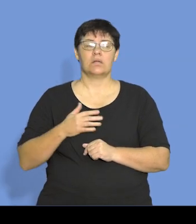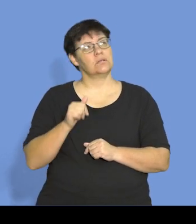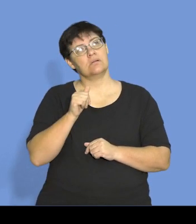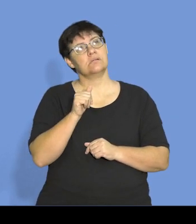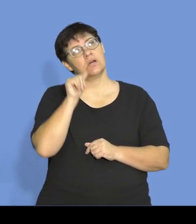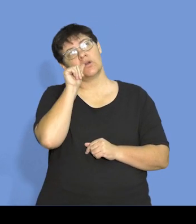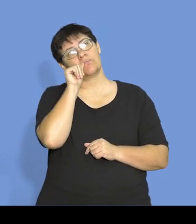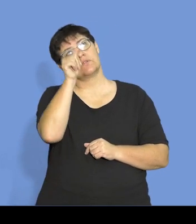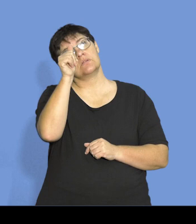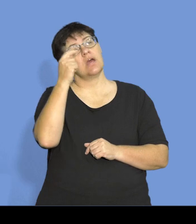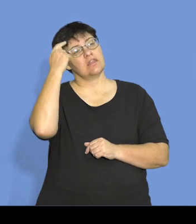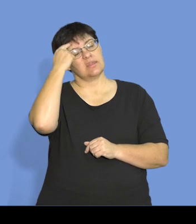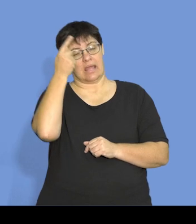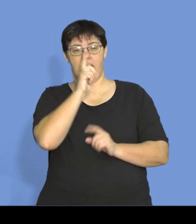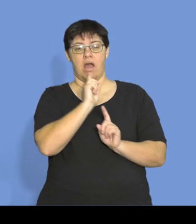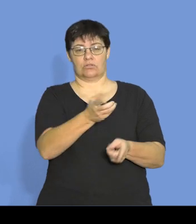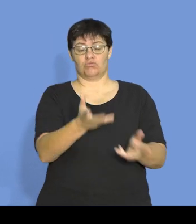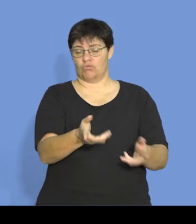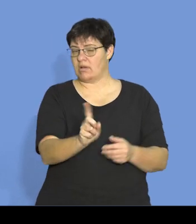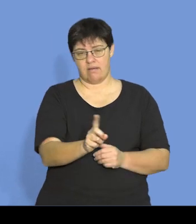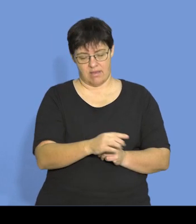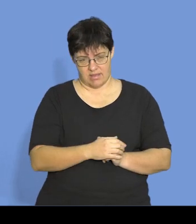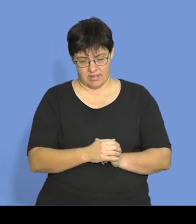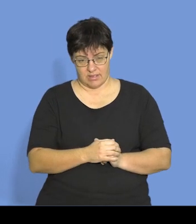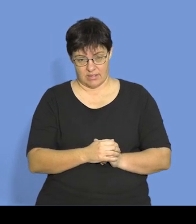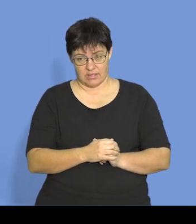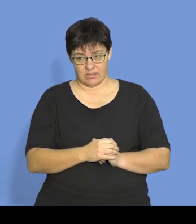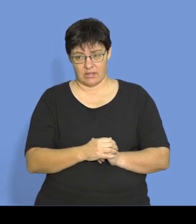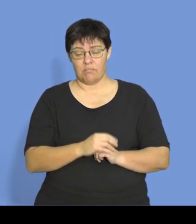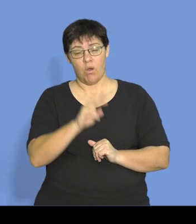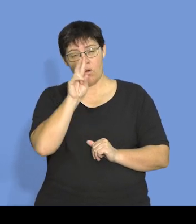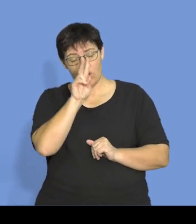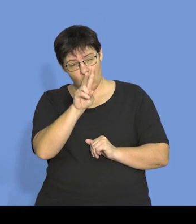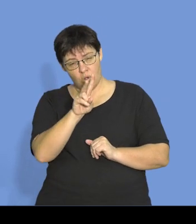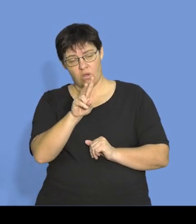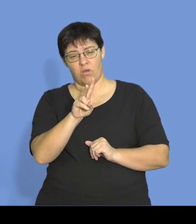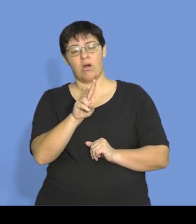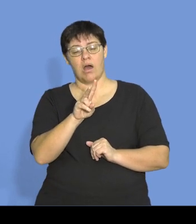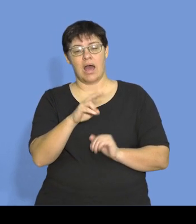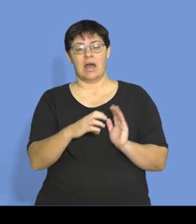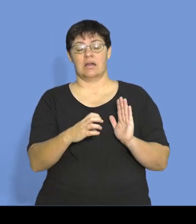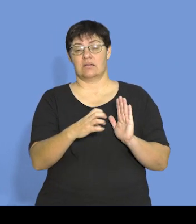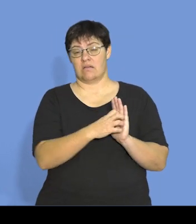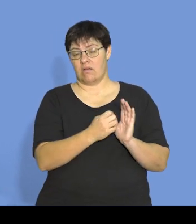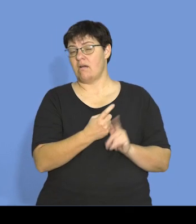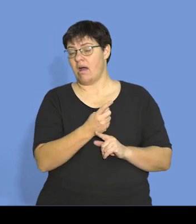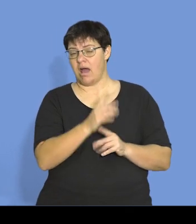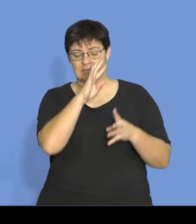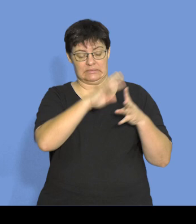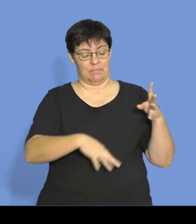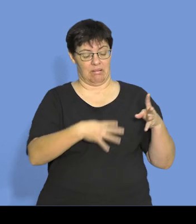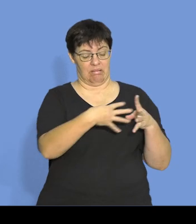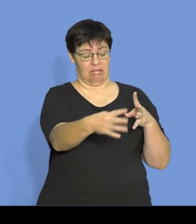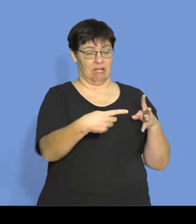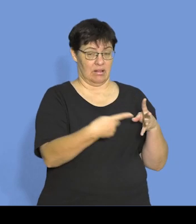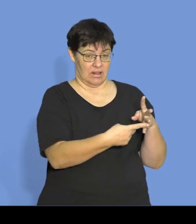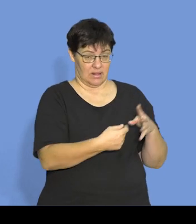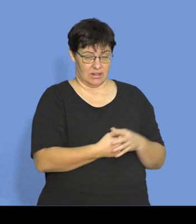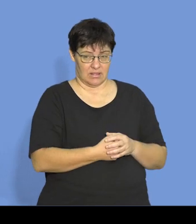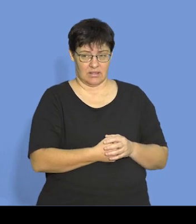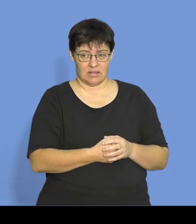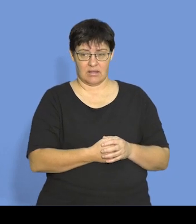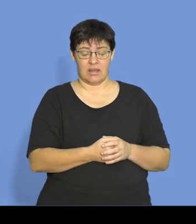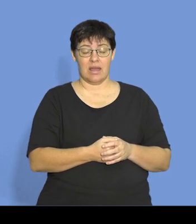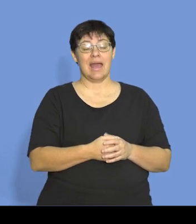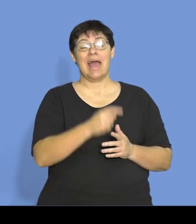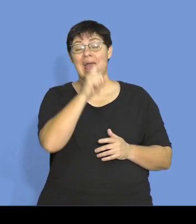then thumbsuck it and say, this is the answer. Firstly, we need to look at it graphically in terms of a table. If I take